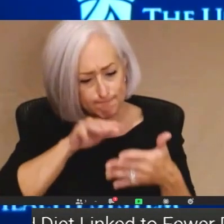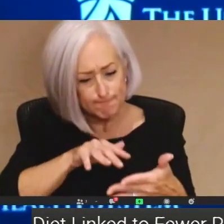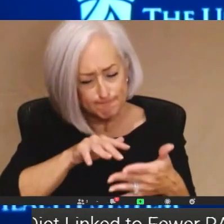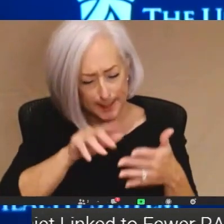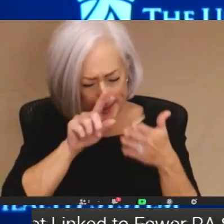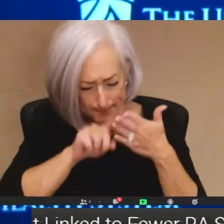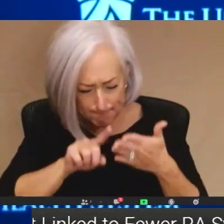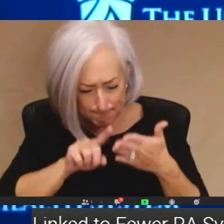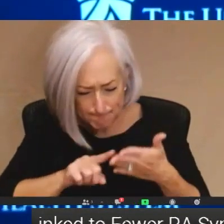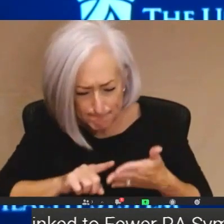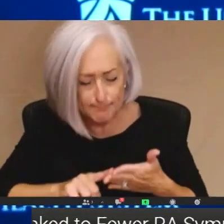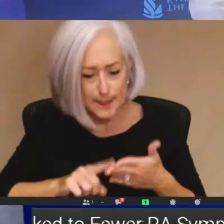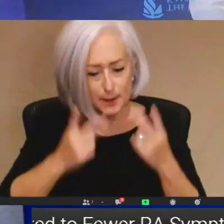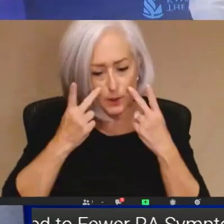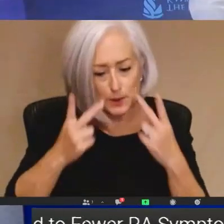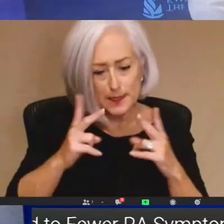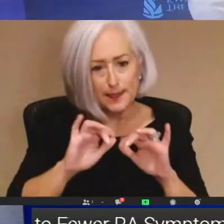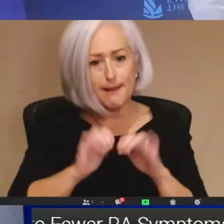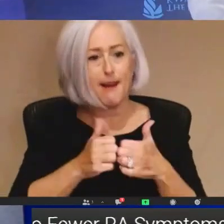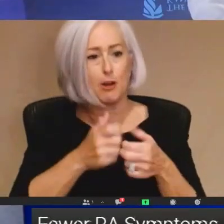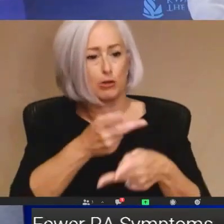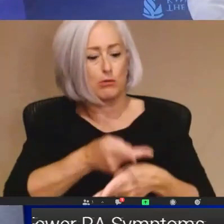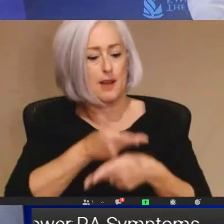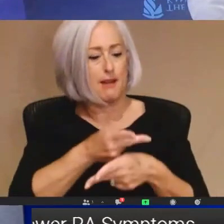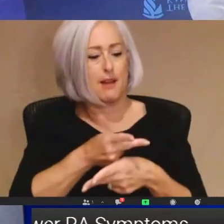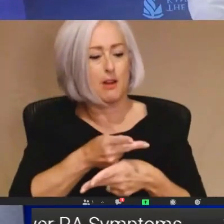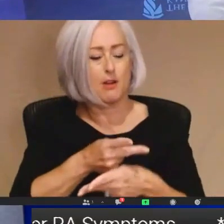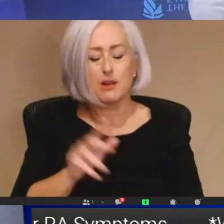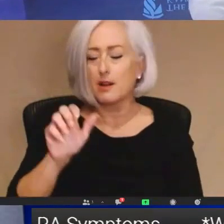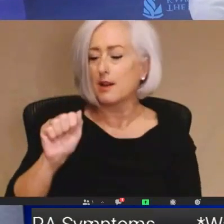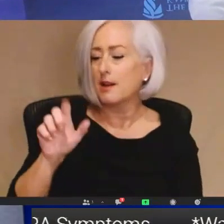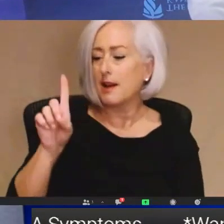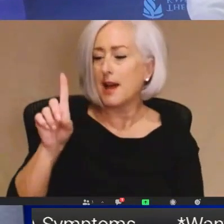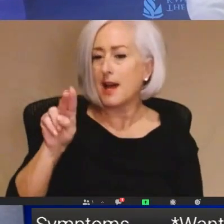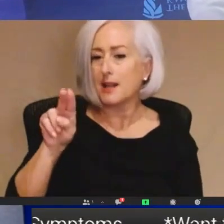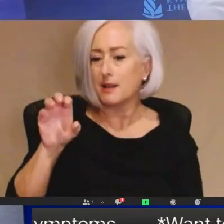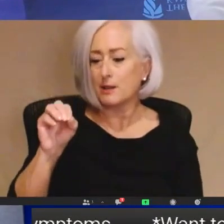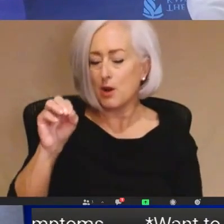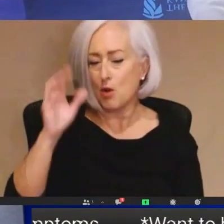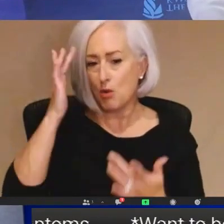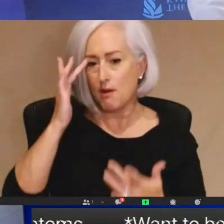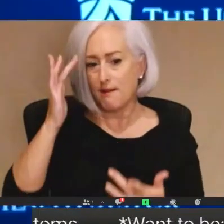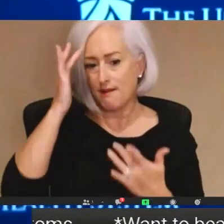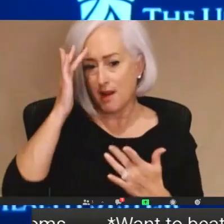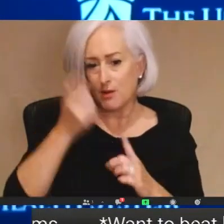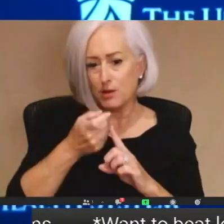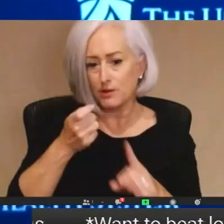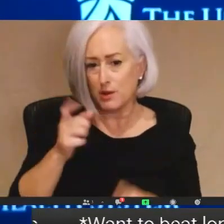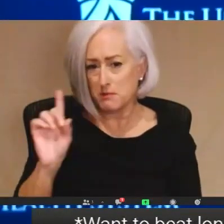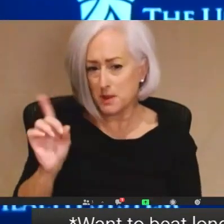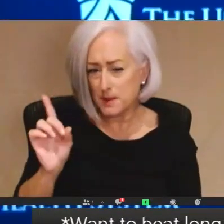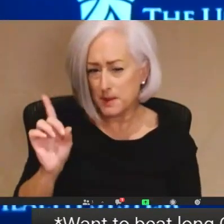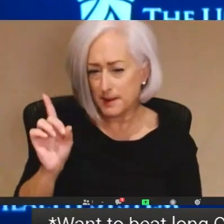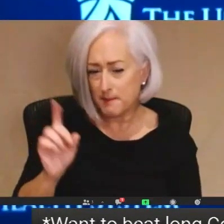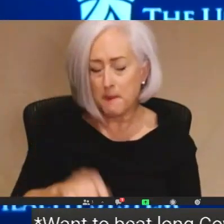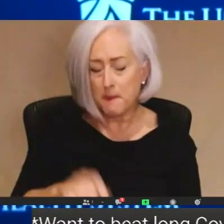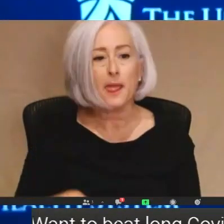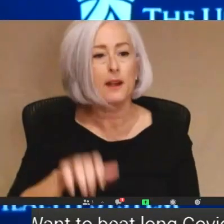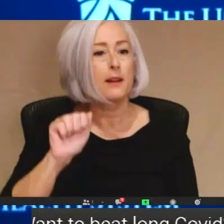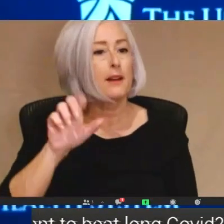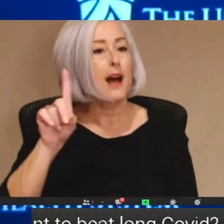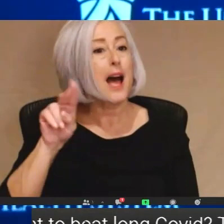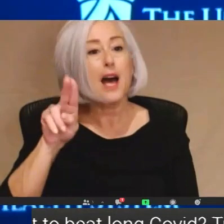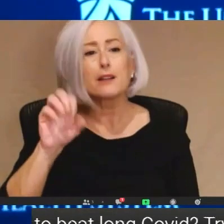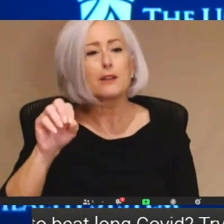about treating it. So where does adenovirus come from, and does it spread among kids? Well, adenovirus is here all the time. Okay. It's been